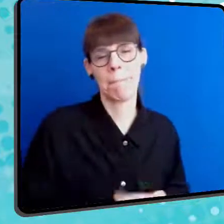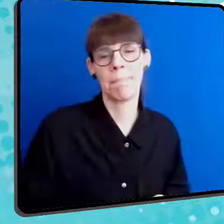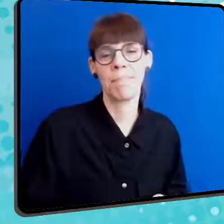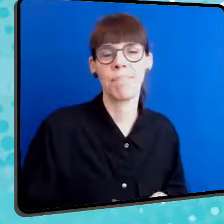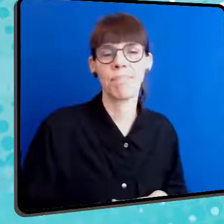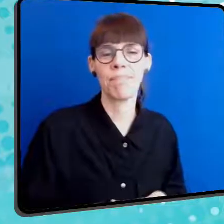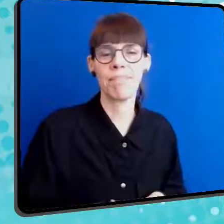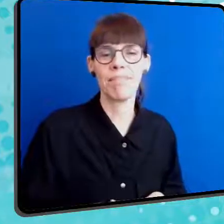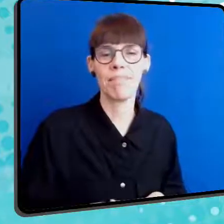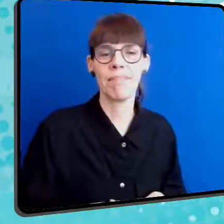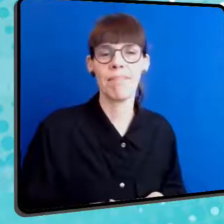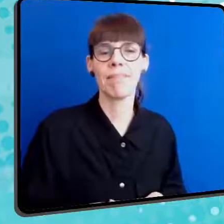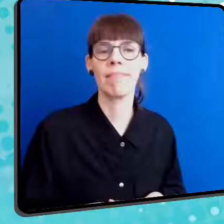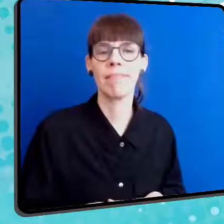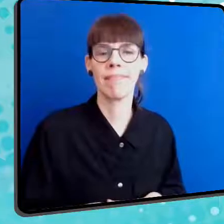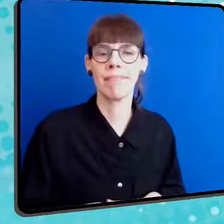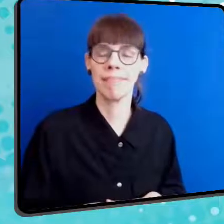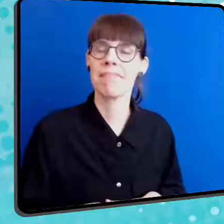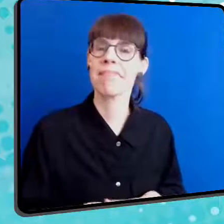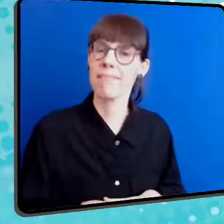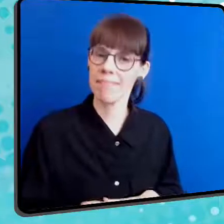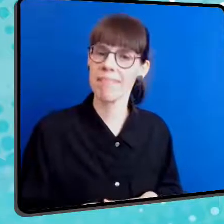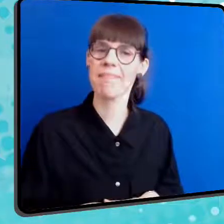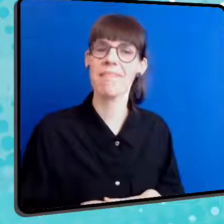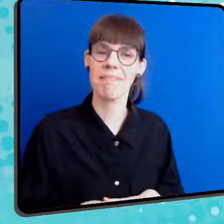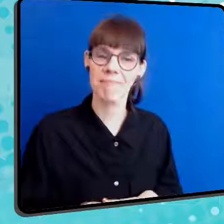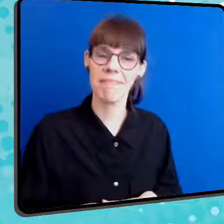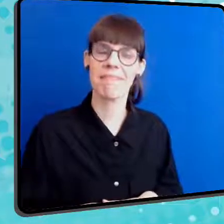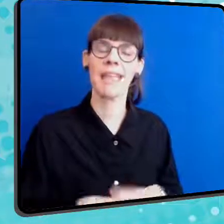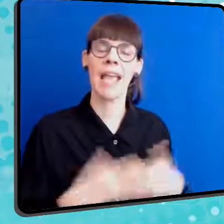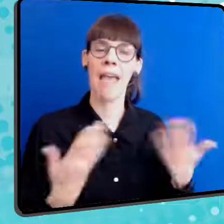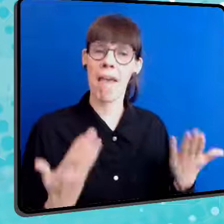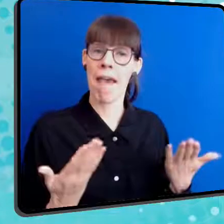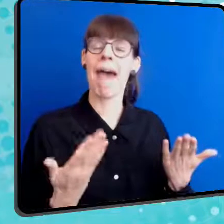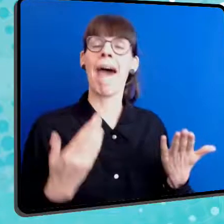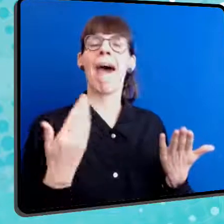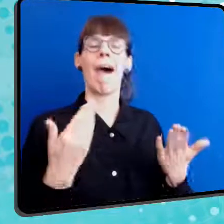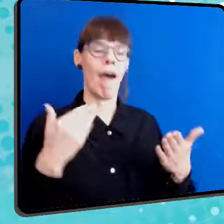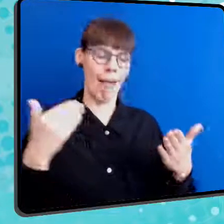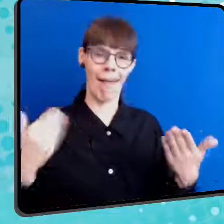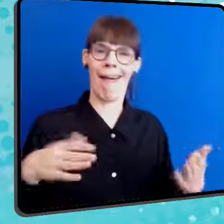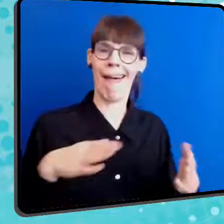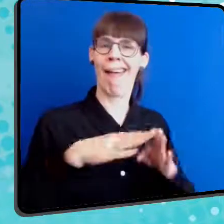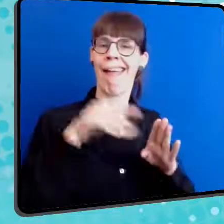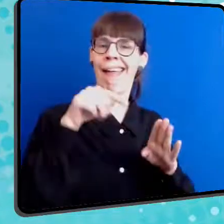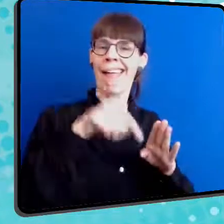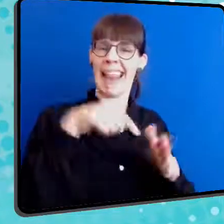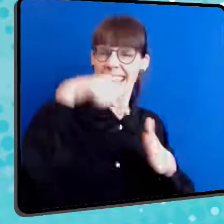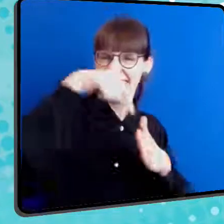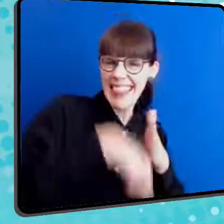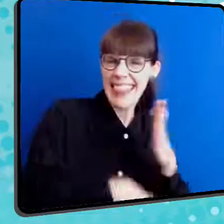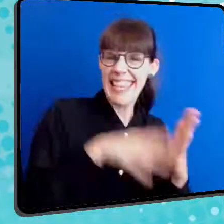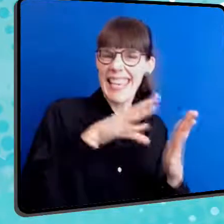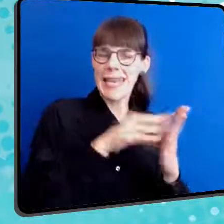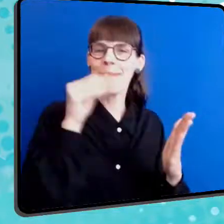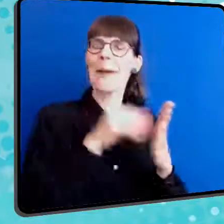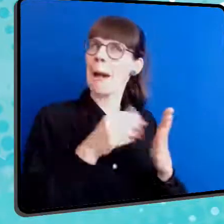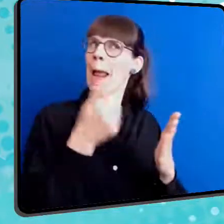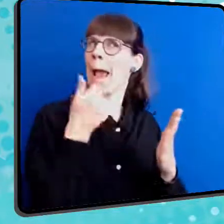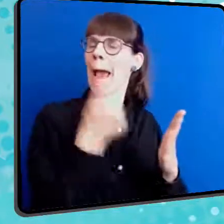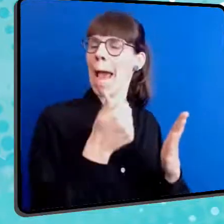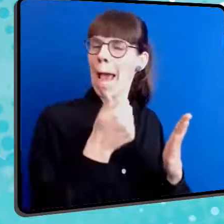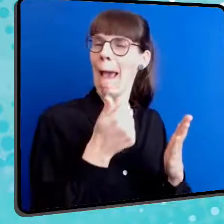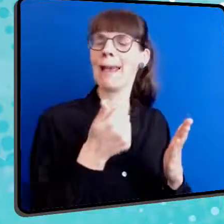this section on a deep learning pun. Can we get those sound effects for next time, Henk? That would be a treat.